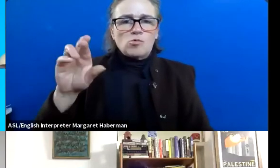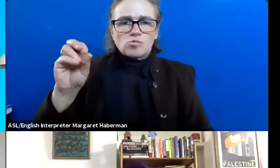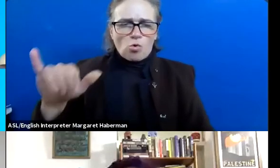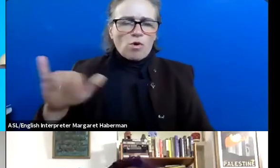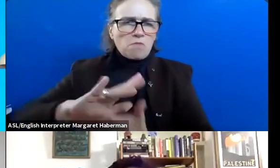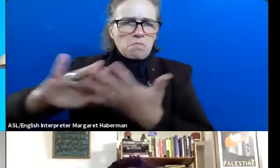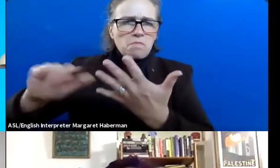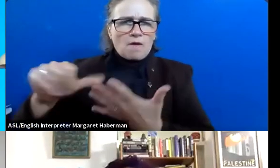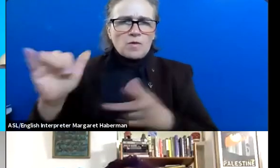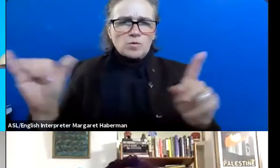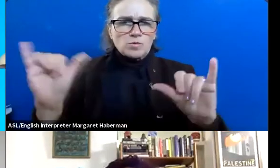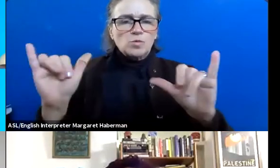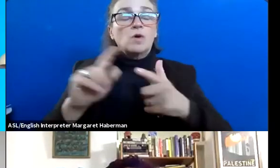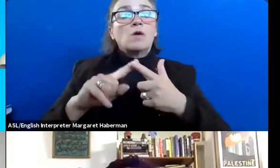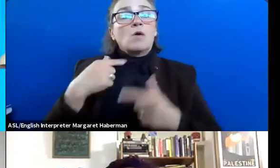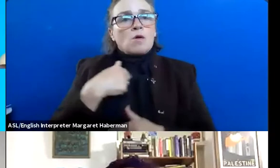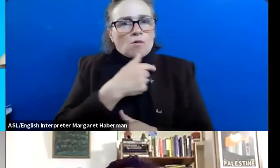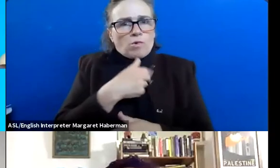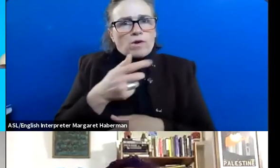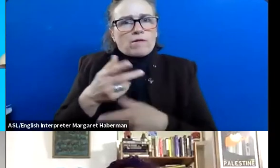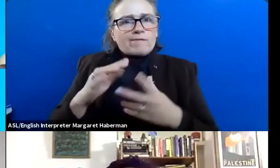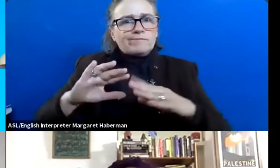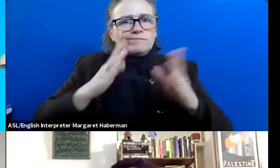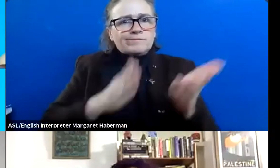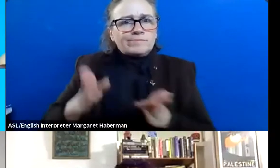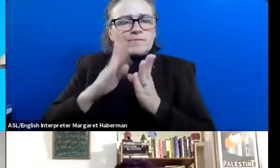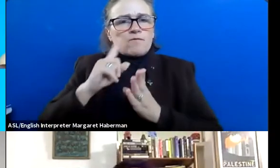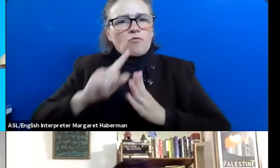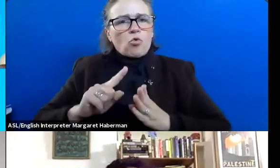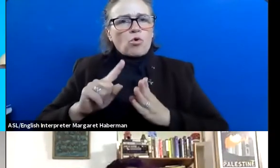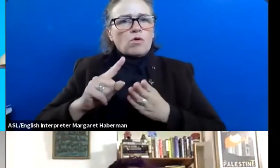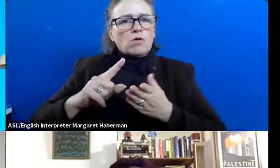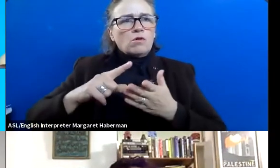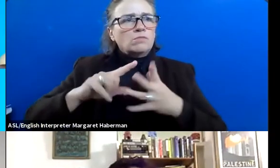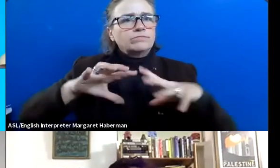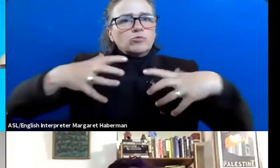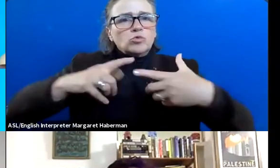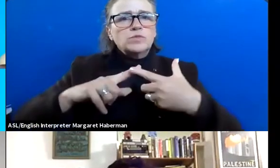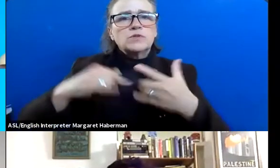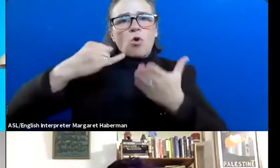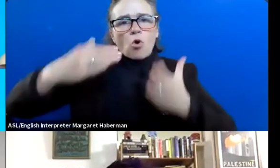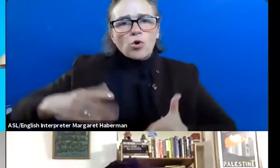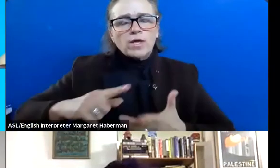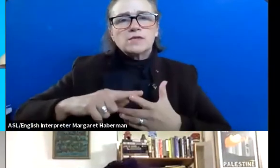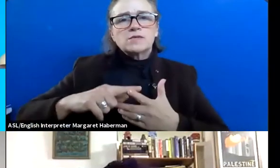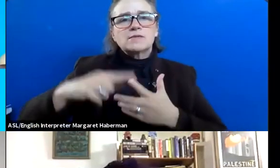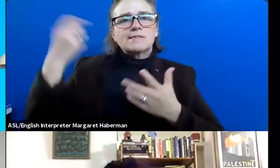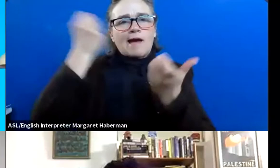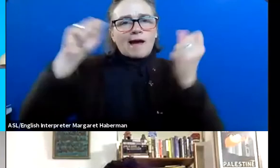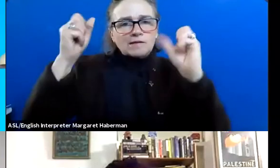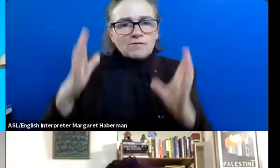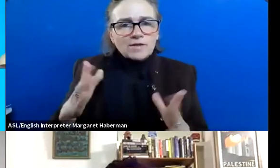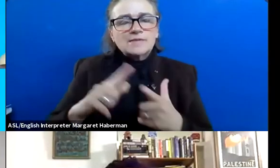we're organizing a series of conversations and working groups with artists, activists, and scholars. And the artist piece is